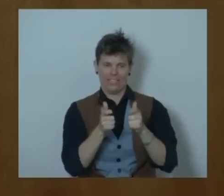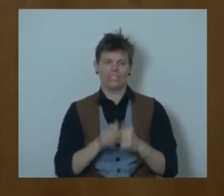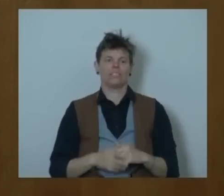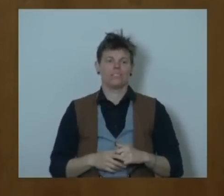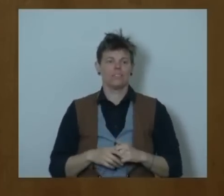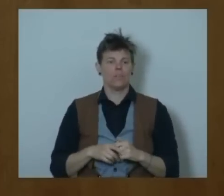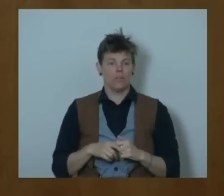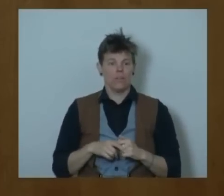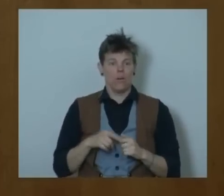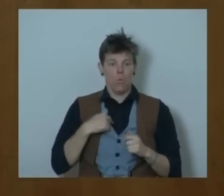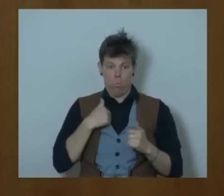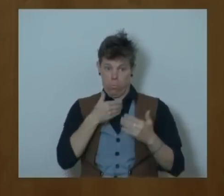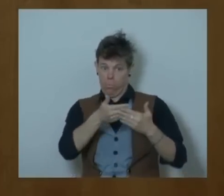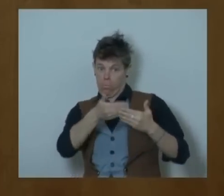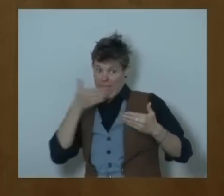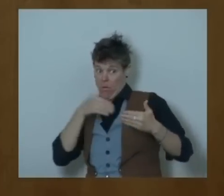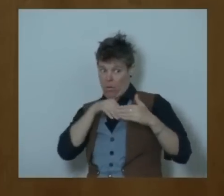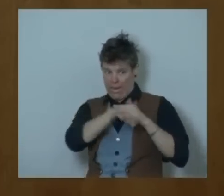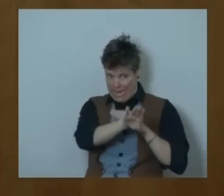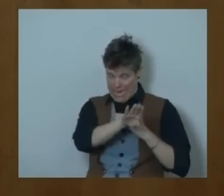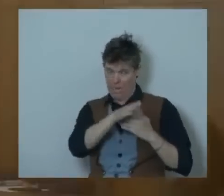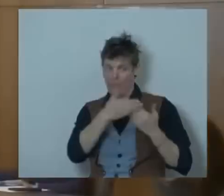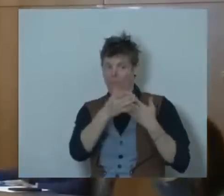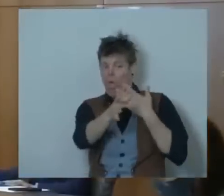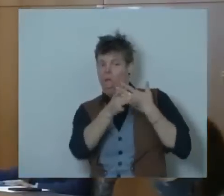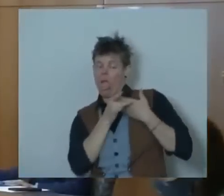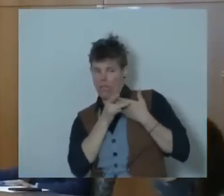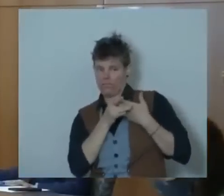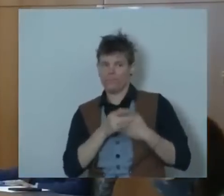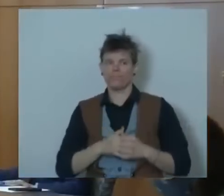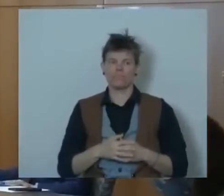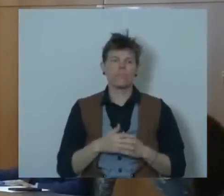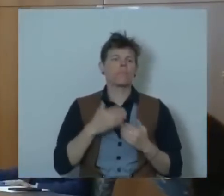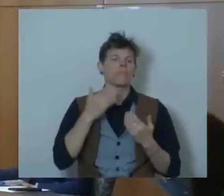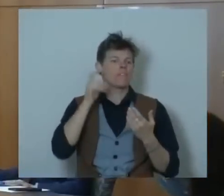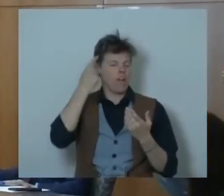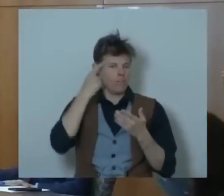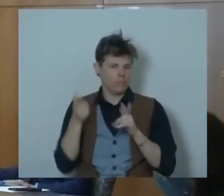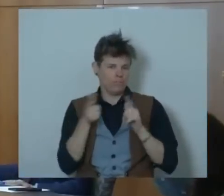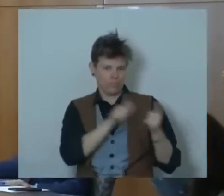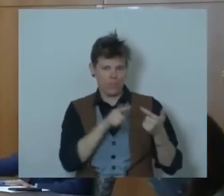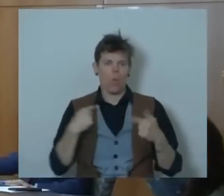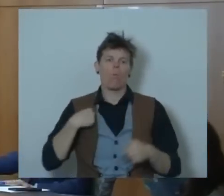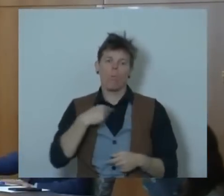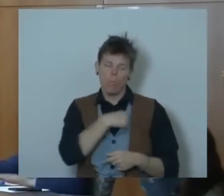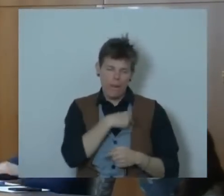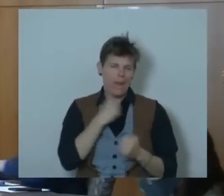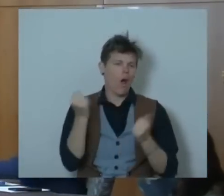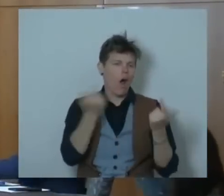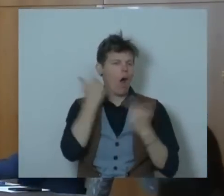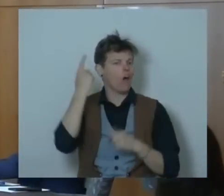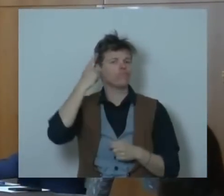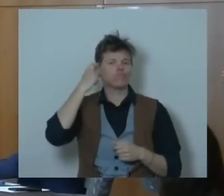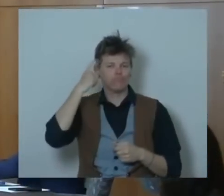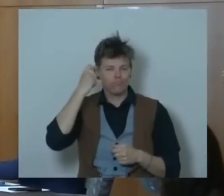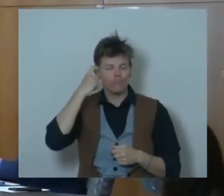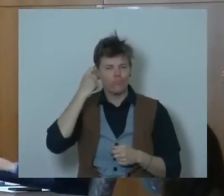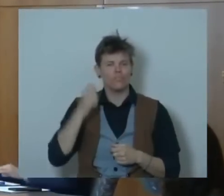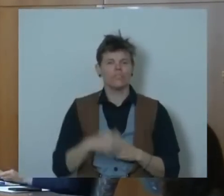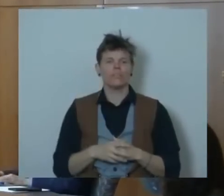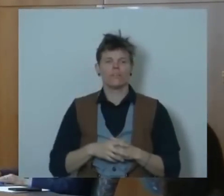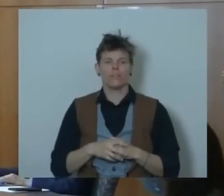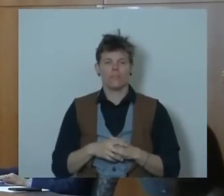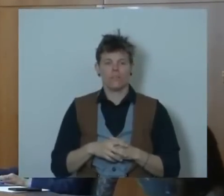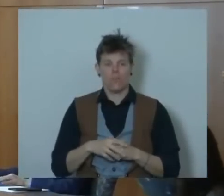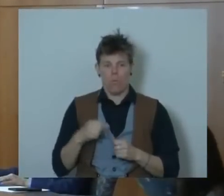about the most important thing I think I've learned. Yeah, and the other thing, we all suspected, I think what we saw around the